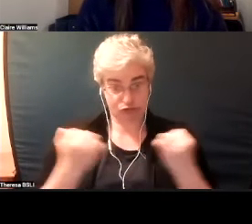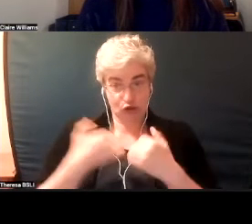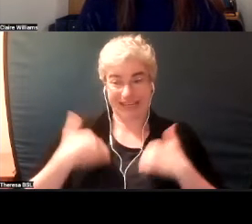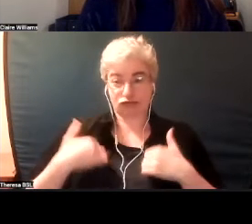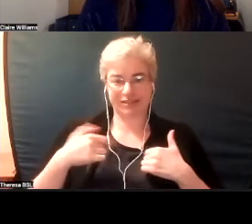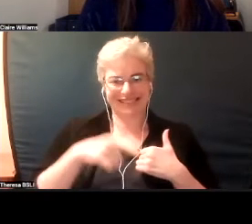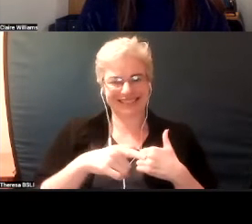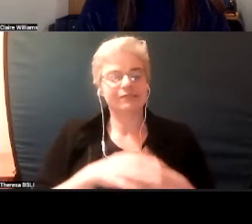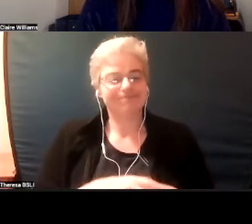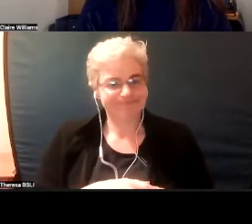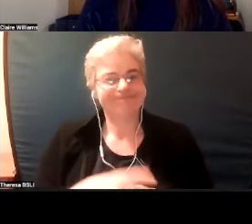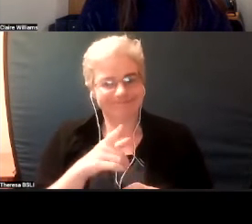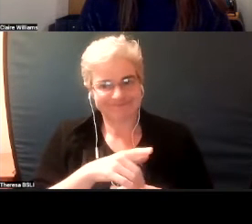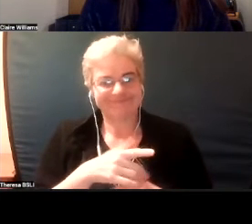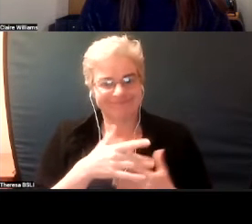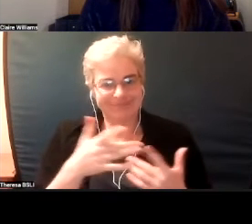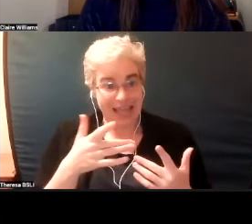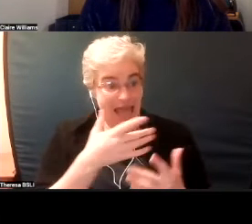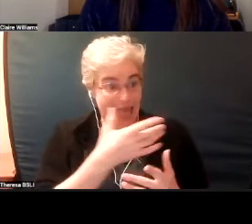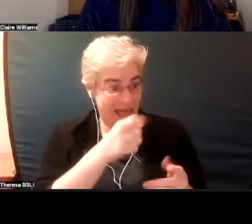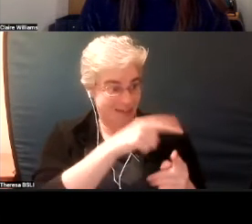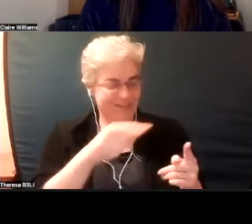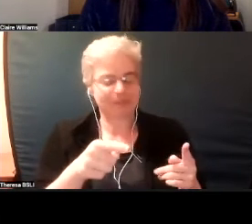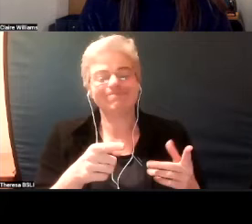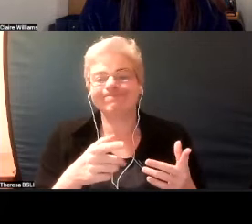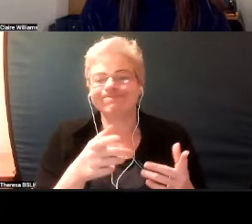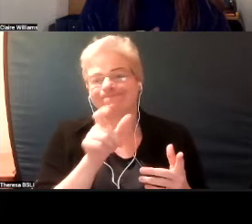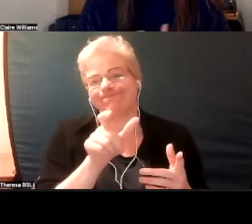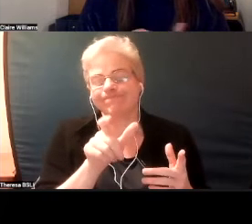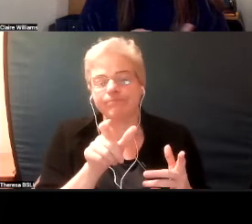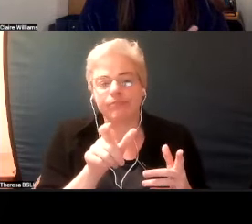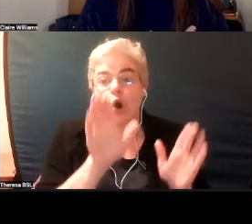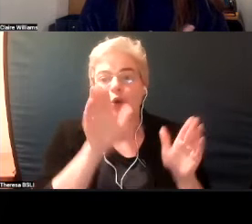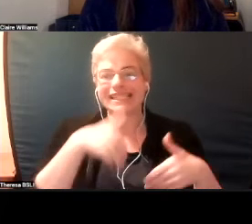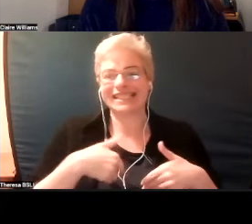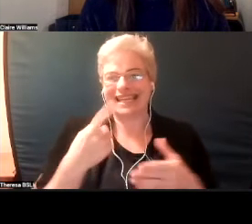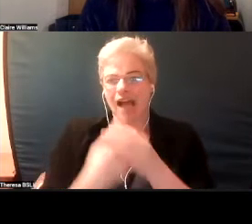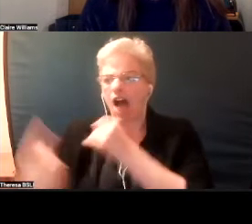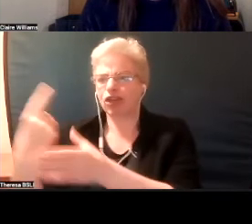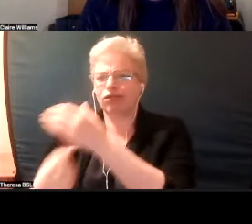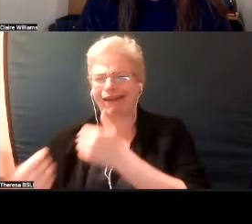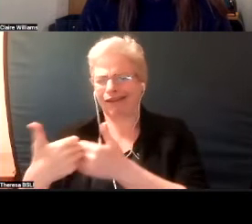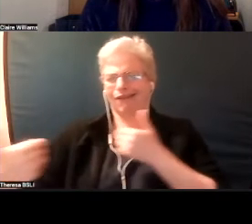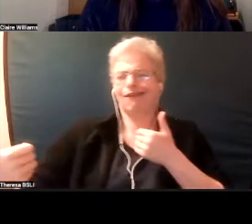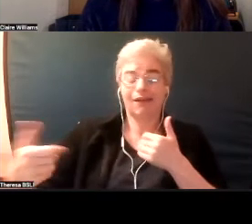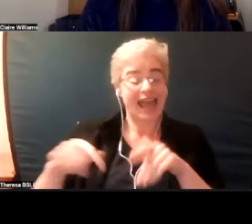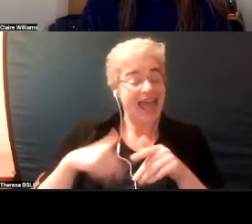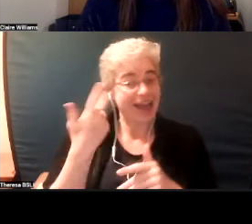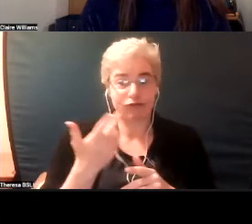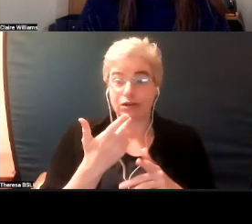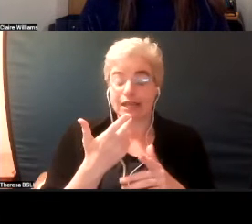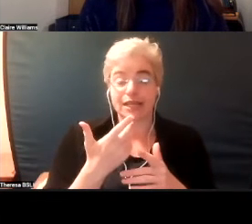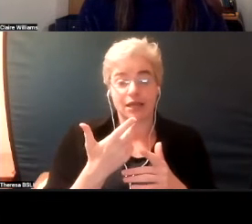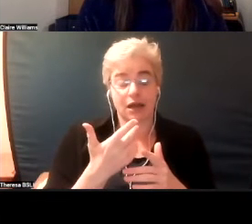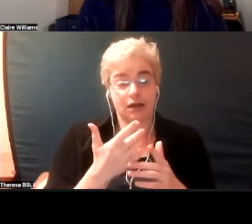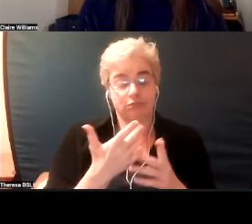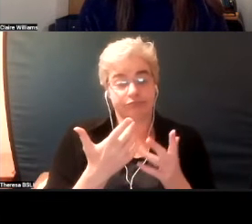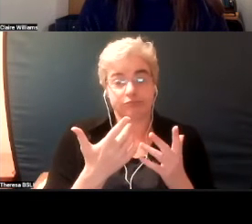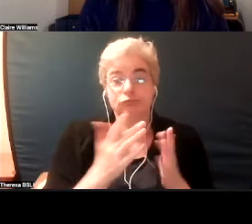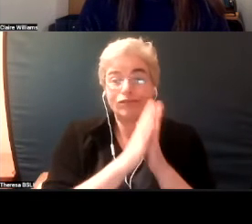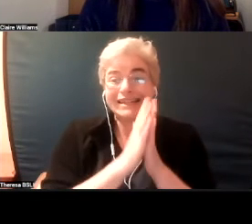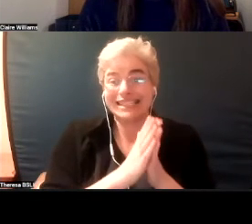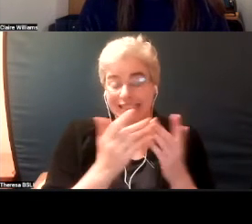prone to being sites of autistic othering. They are, in every Christian tradition, places where implicit behaviour